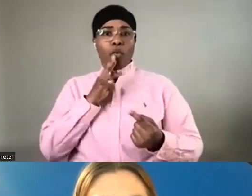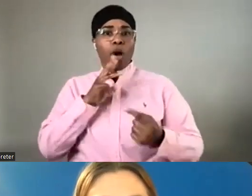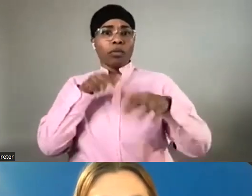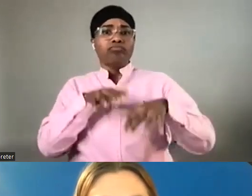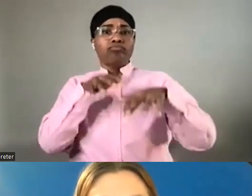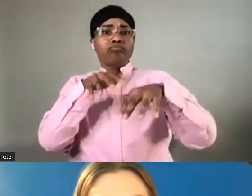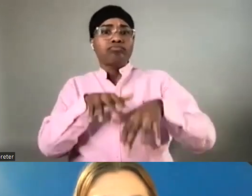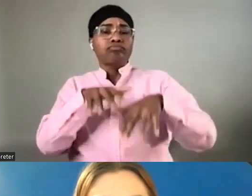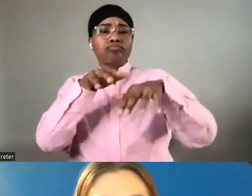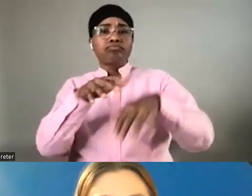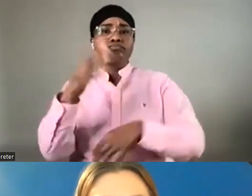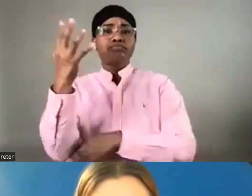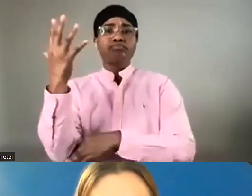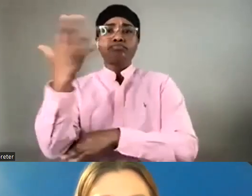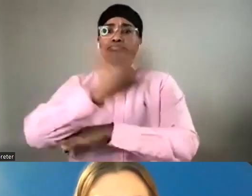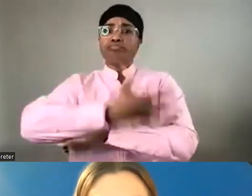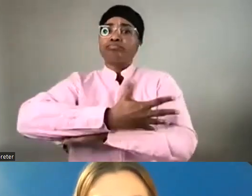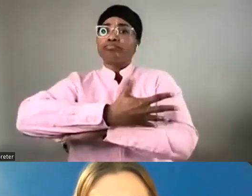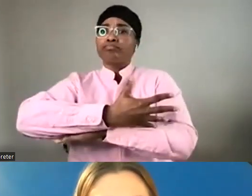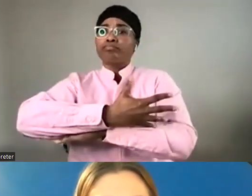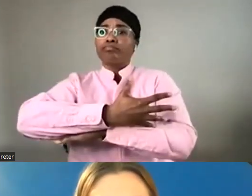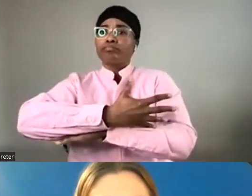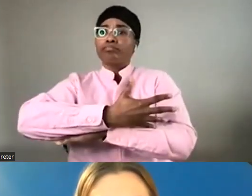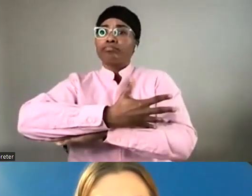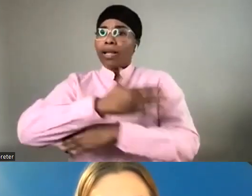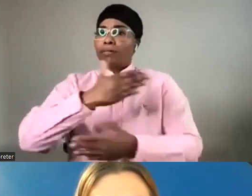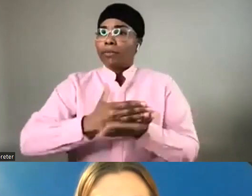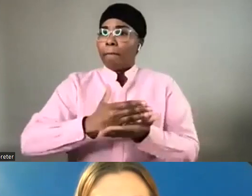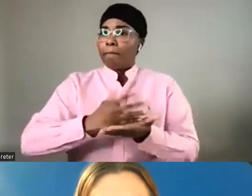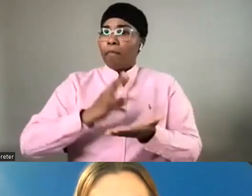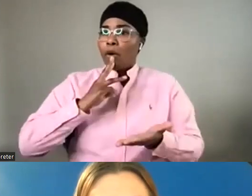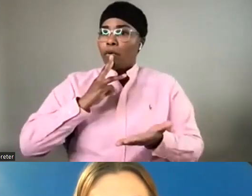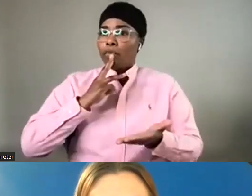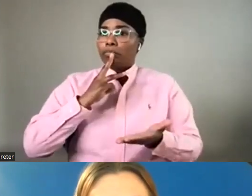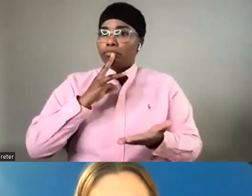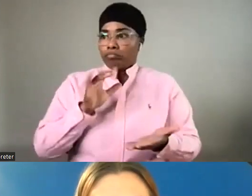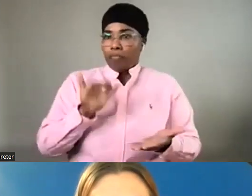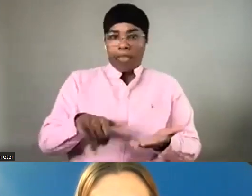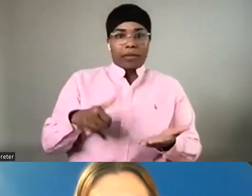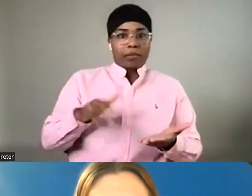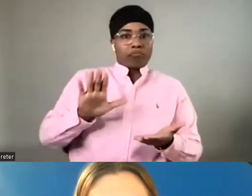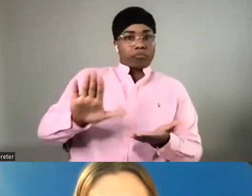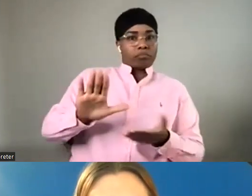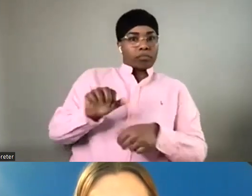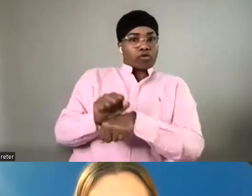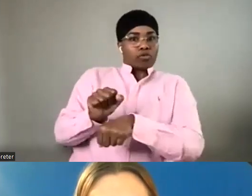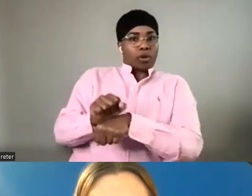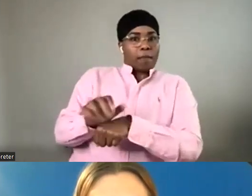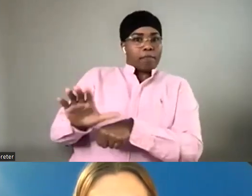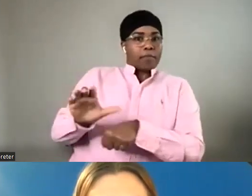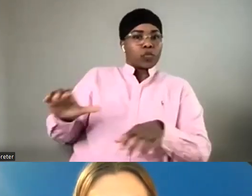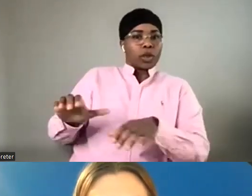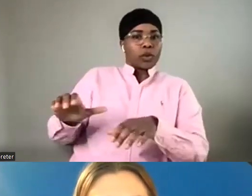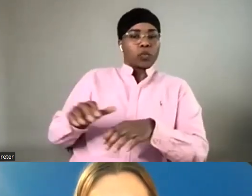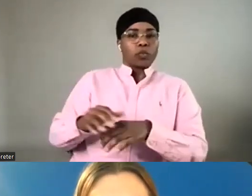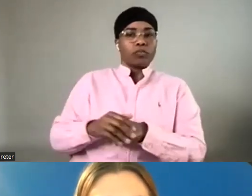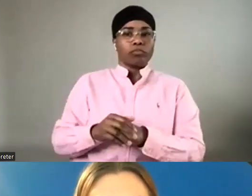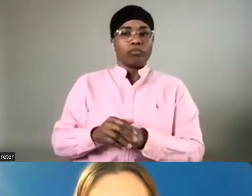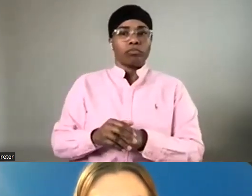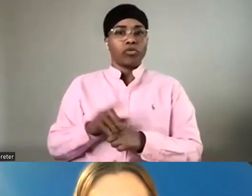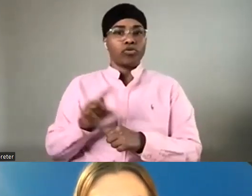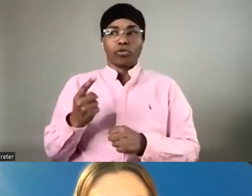and it just is what it is. I mean, you just embrace it. You know, like I said, with kind of the